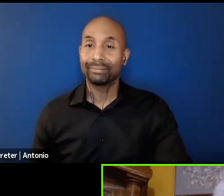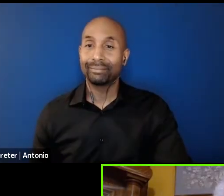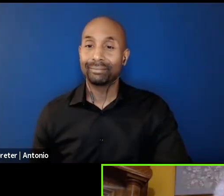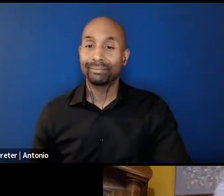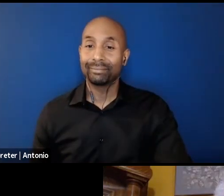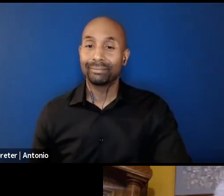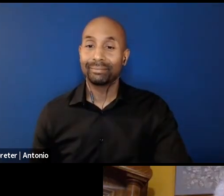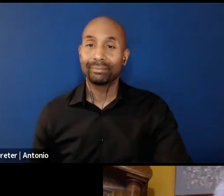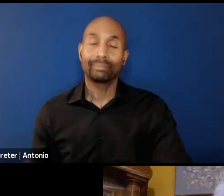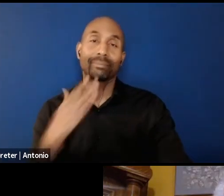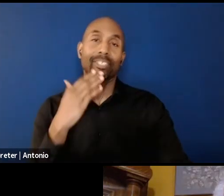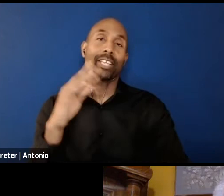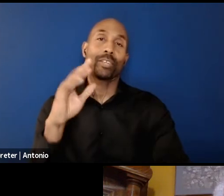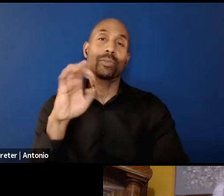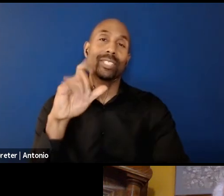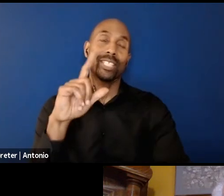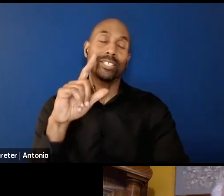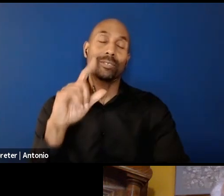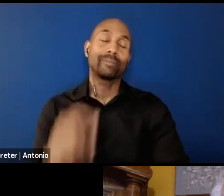Thank you, Cecil.